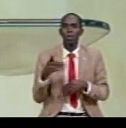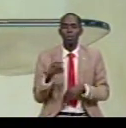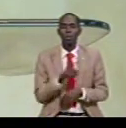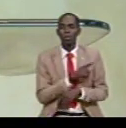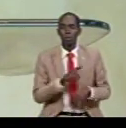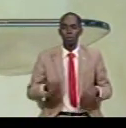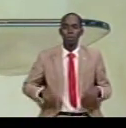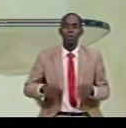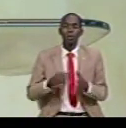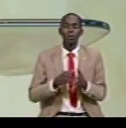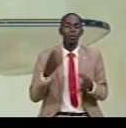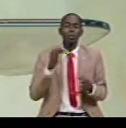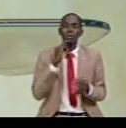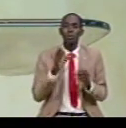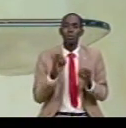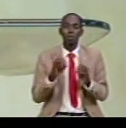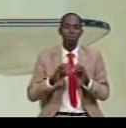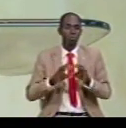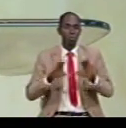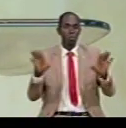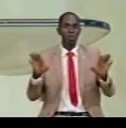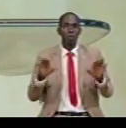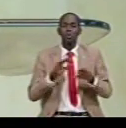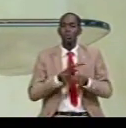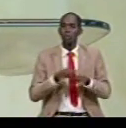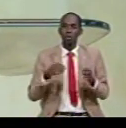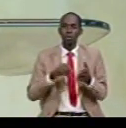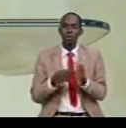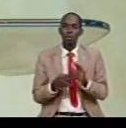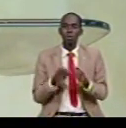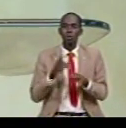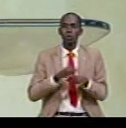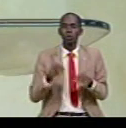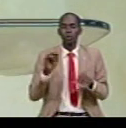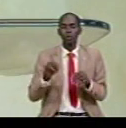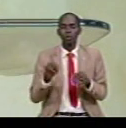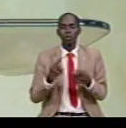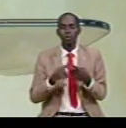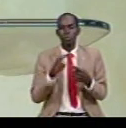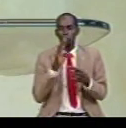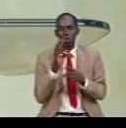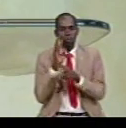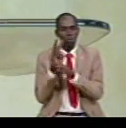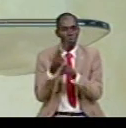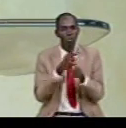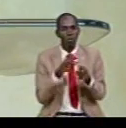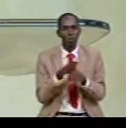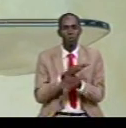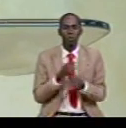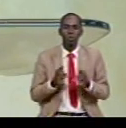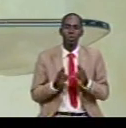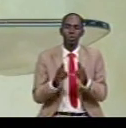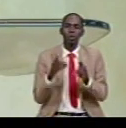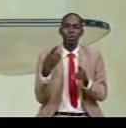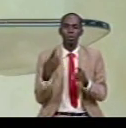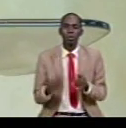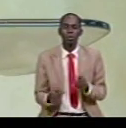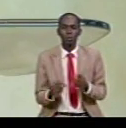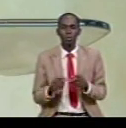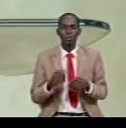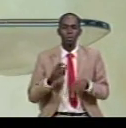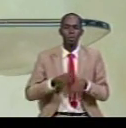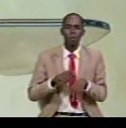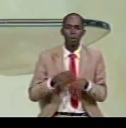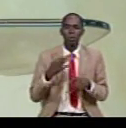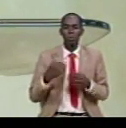so real. You still need to watch it during your courtship. If there is anything that goes wrong, you will not put the blame